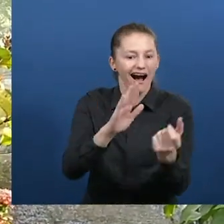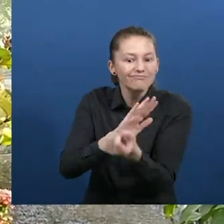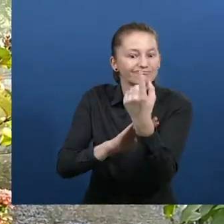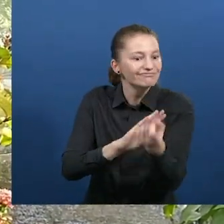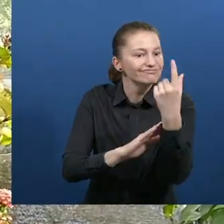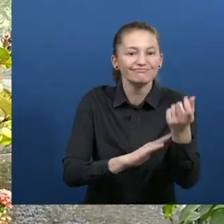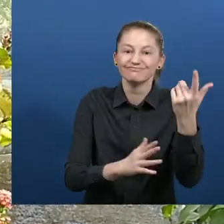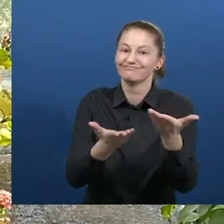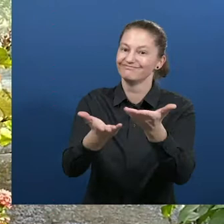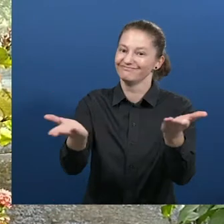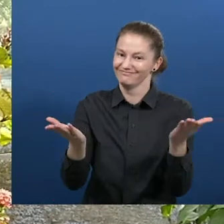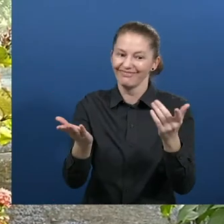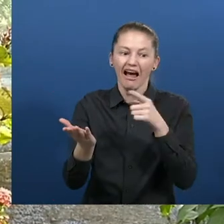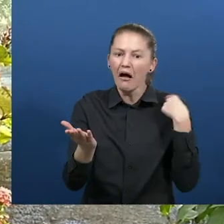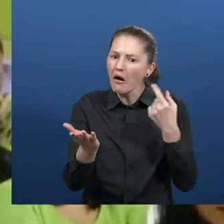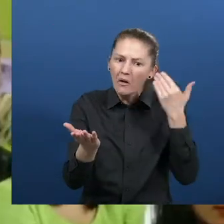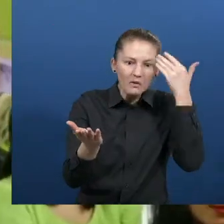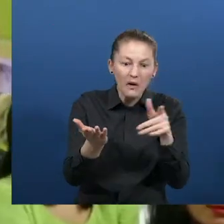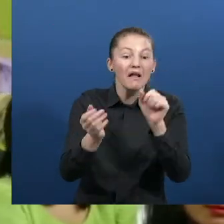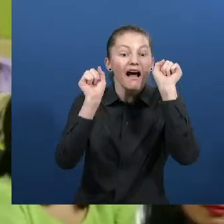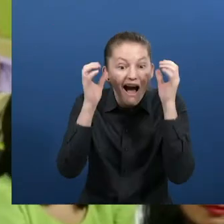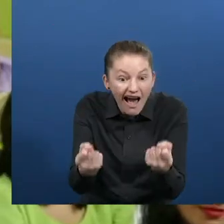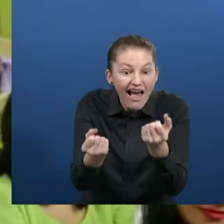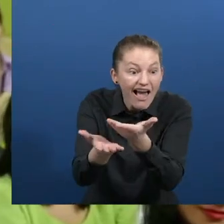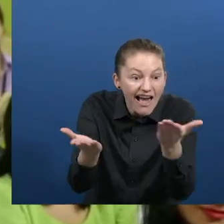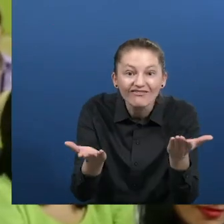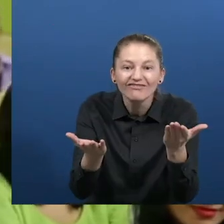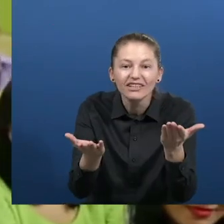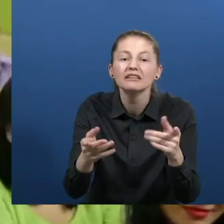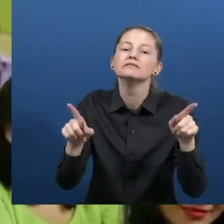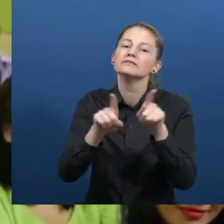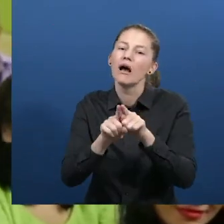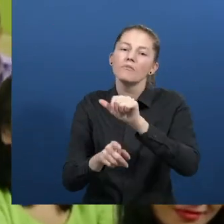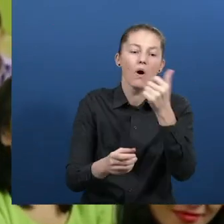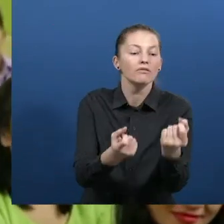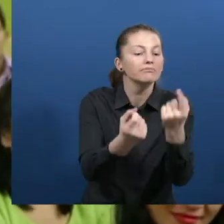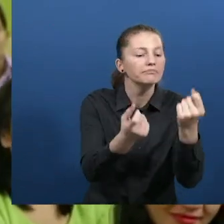they exist, or possibilities that I have taken, took them for granted.